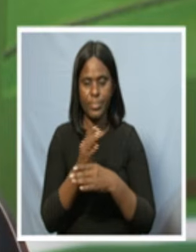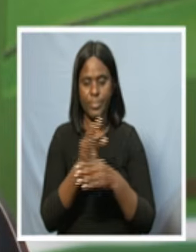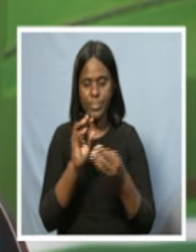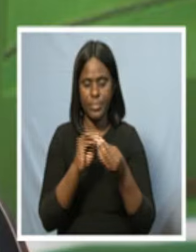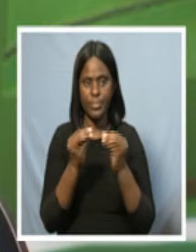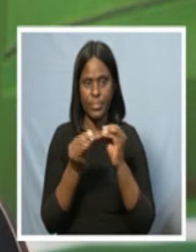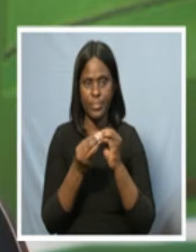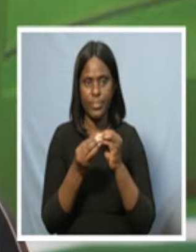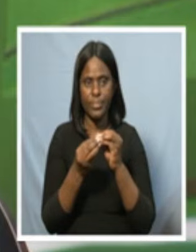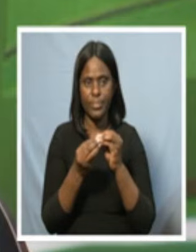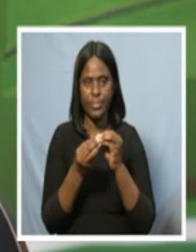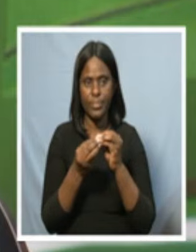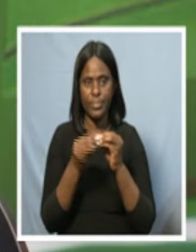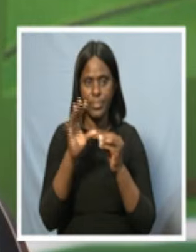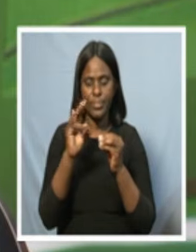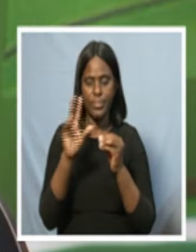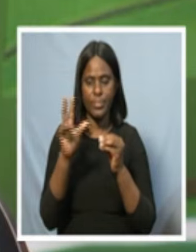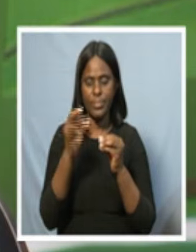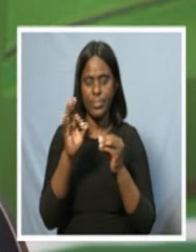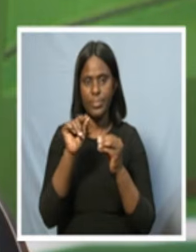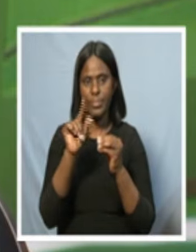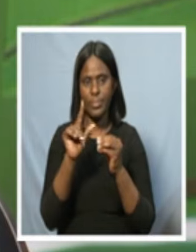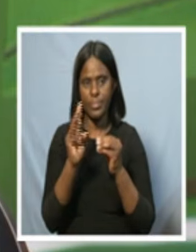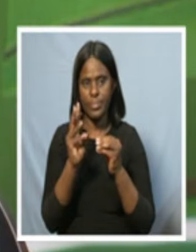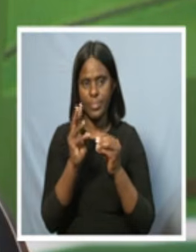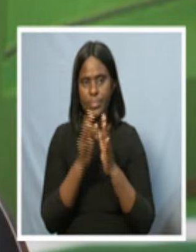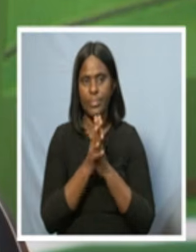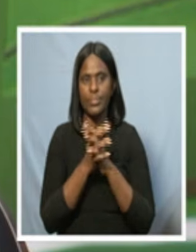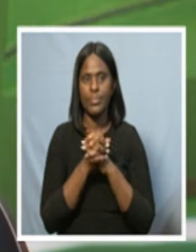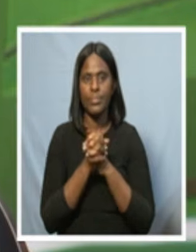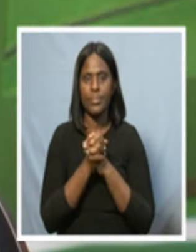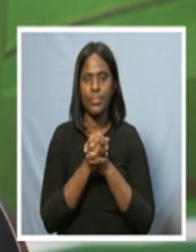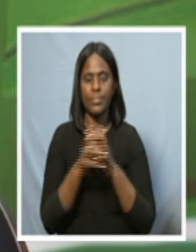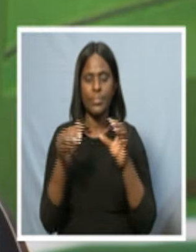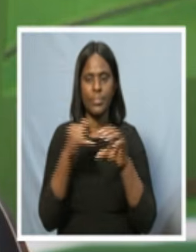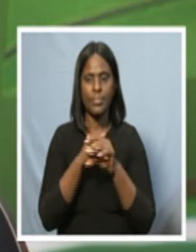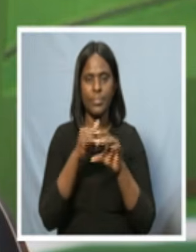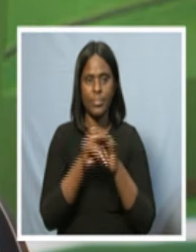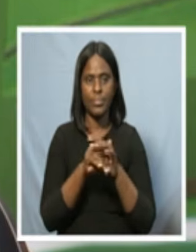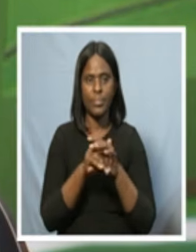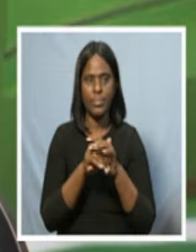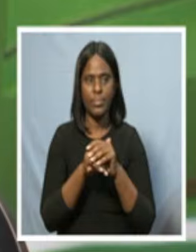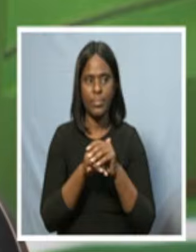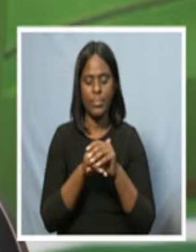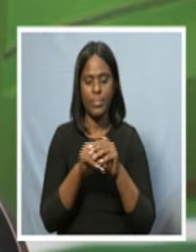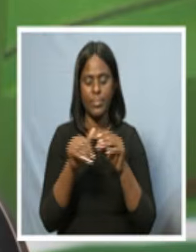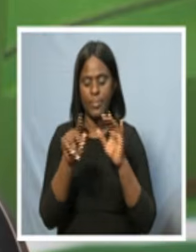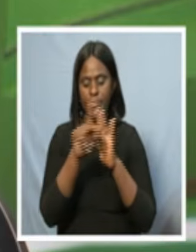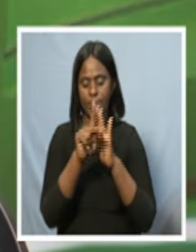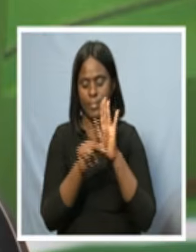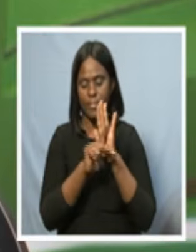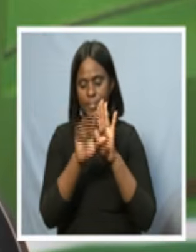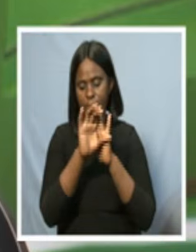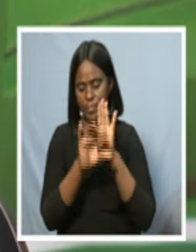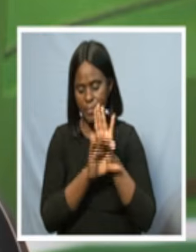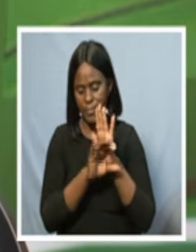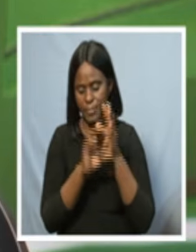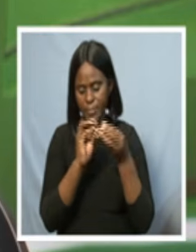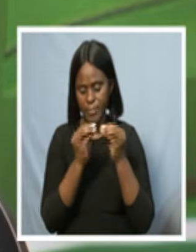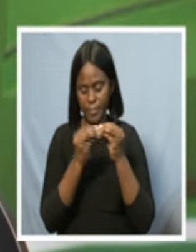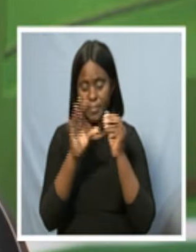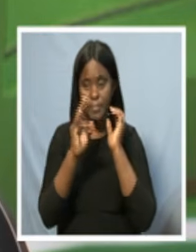National Assembly Bill number 73 of 2026, not including, of course, the Penal Code Amendment Bill, National Assembly Bill